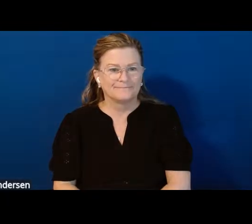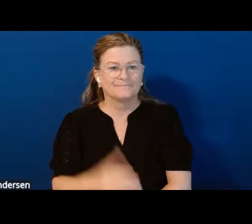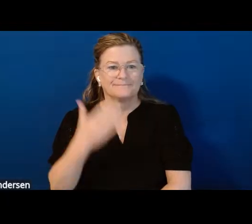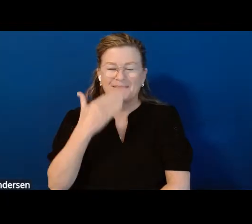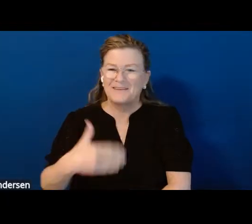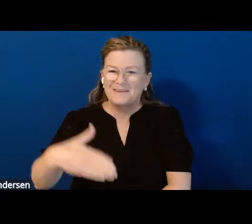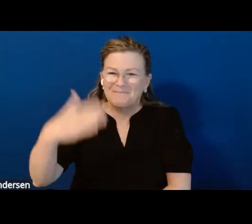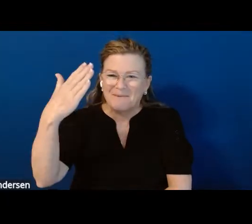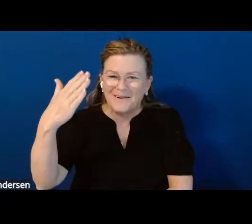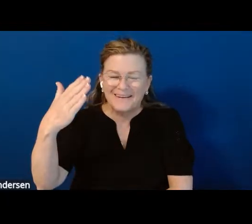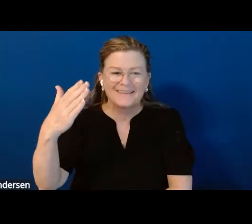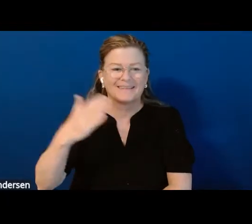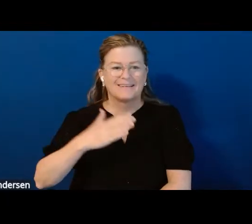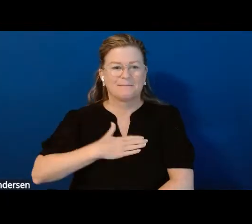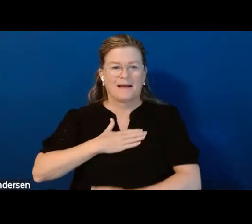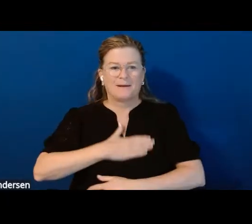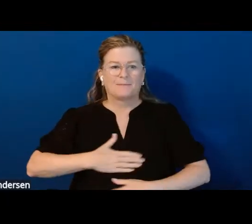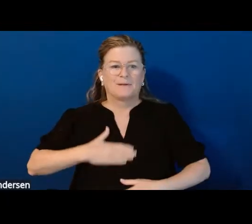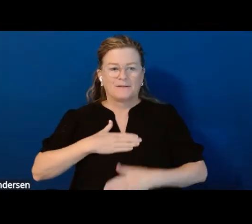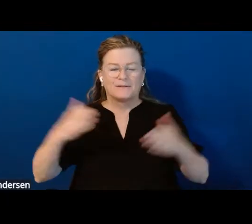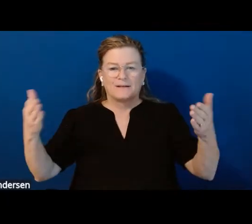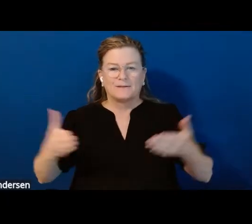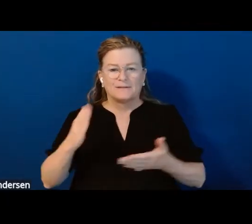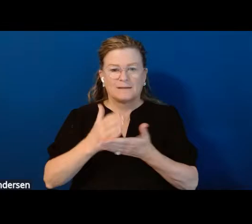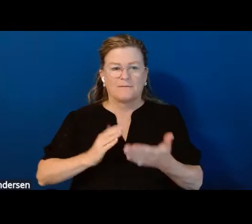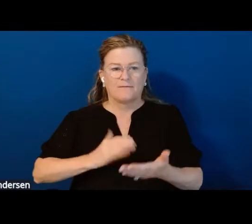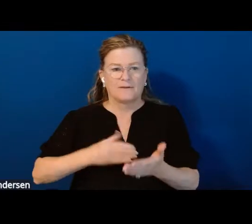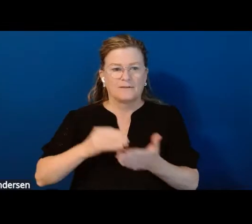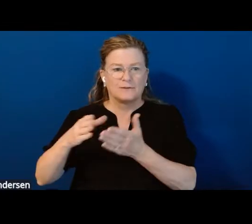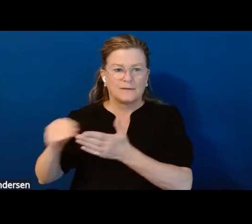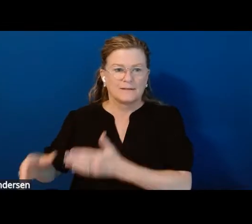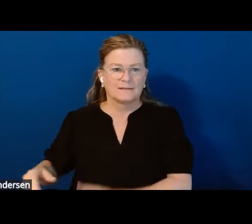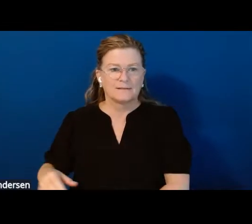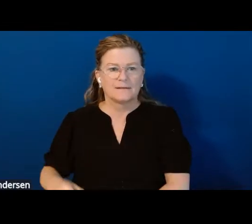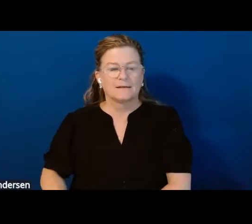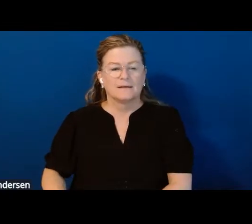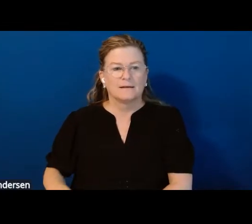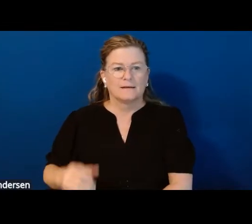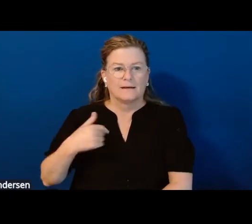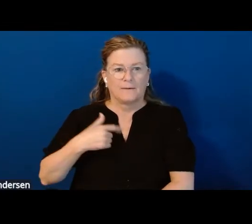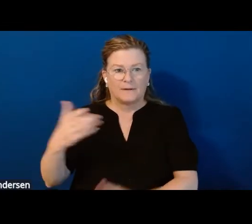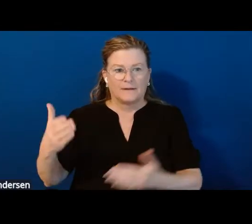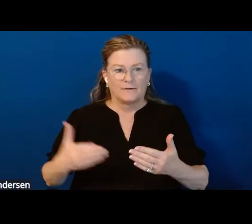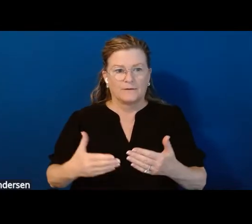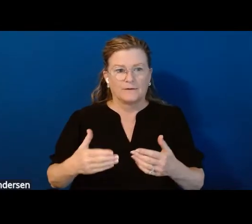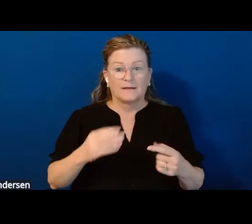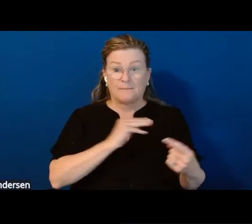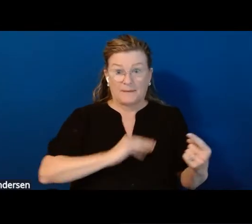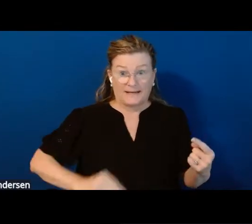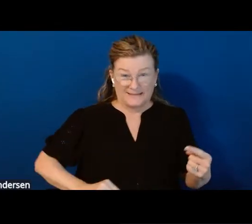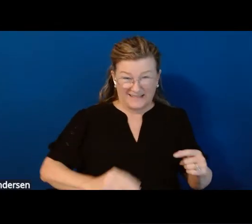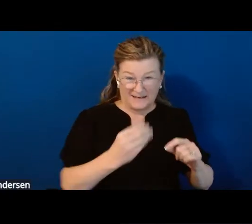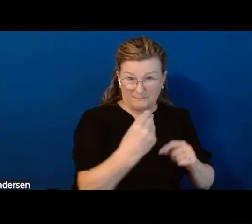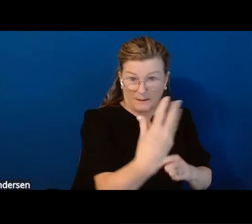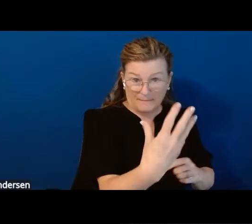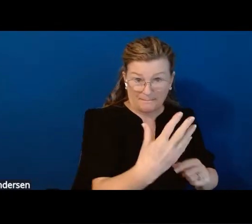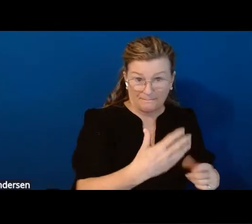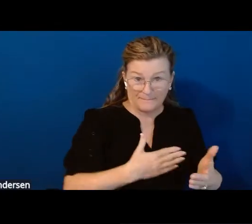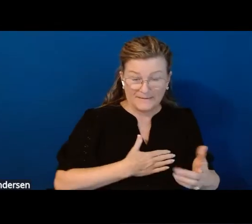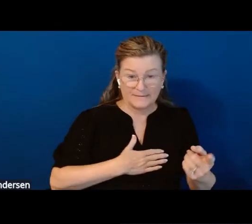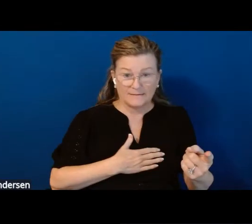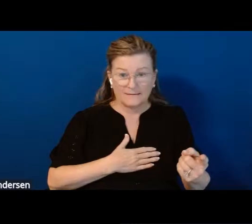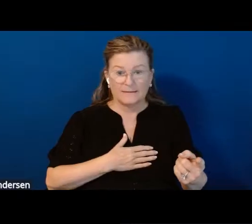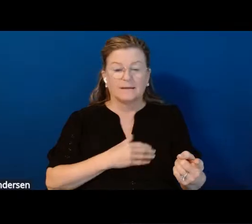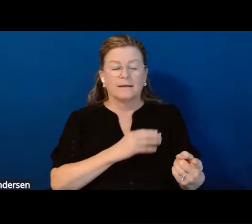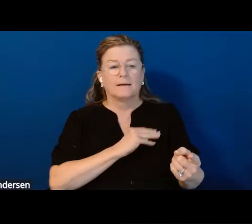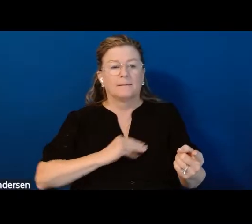Good morning. It is my pleasure to introduce some of our students. I'm going to introduce Maxine Katz, who is